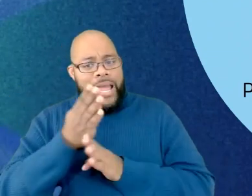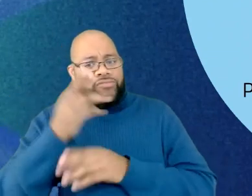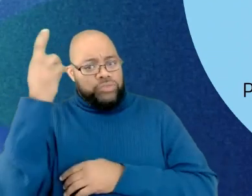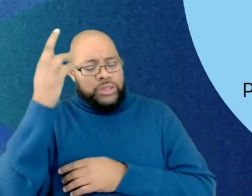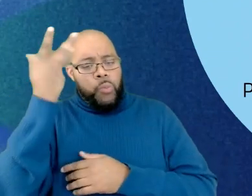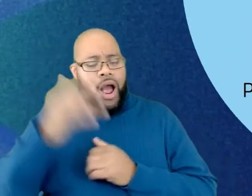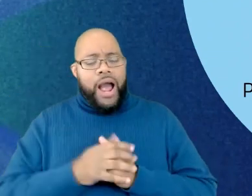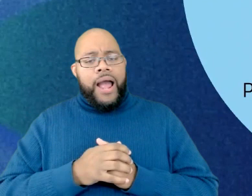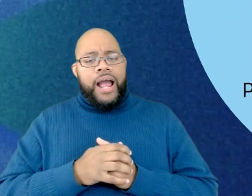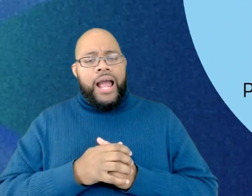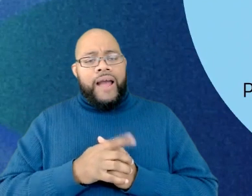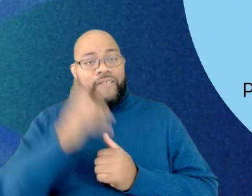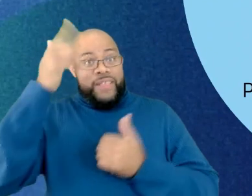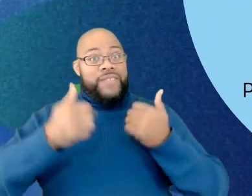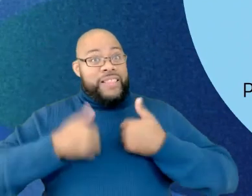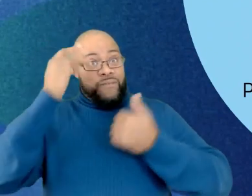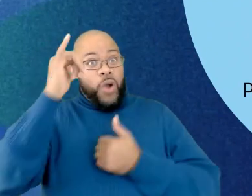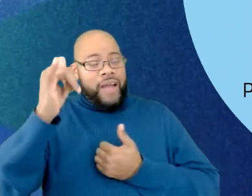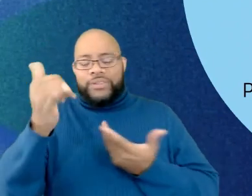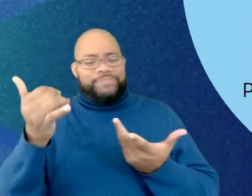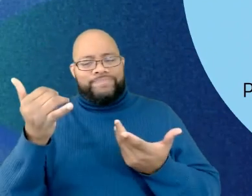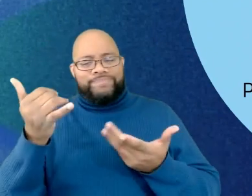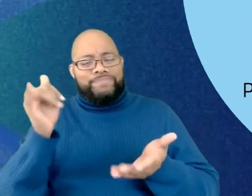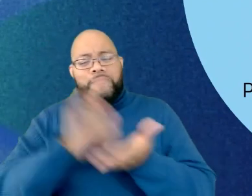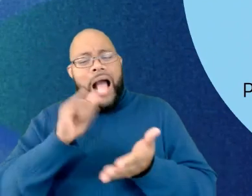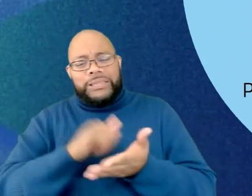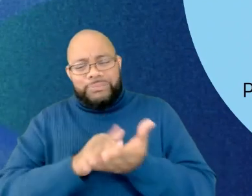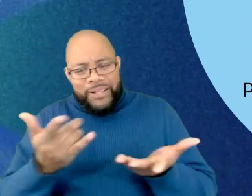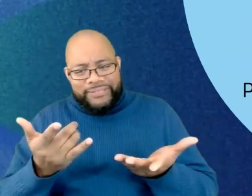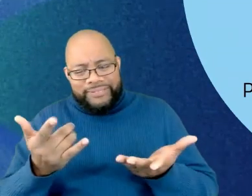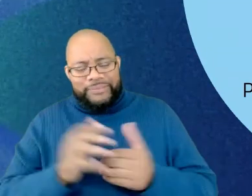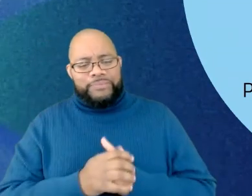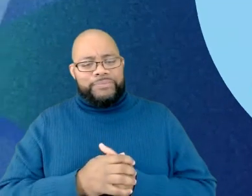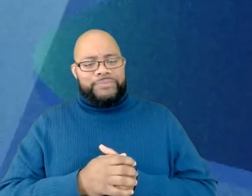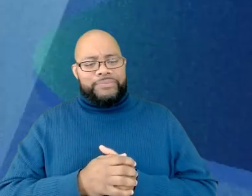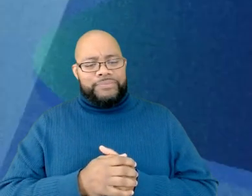many reasons why immortality was previously thought to be impossible.